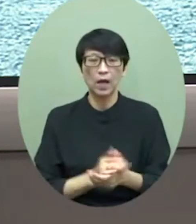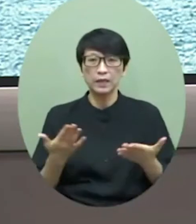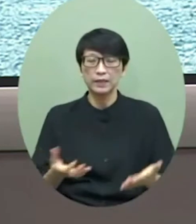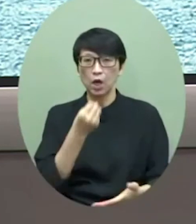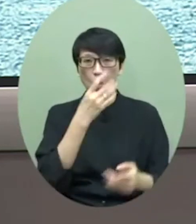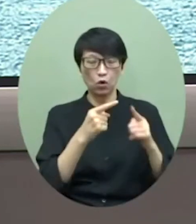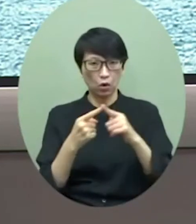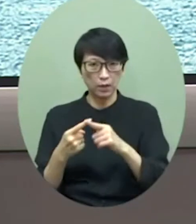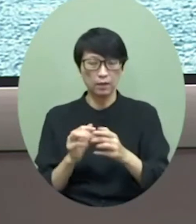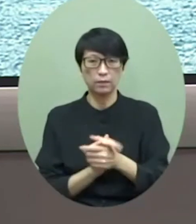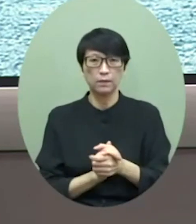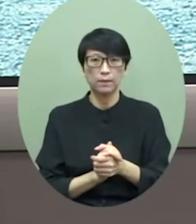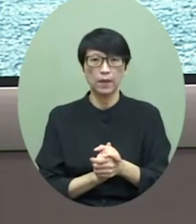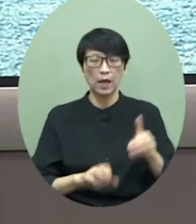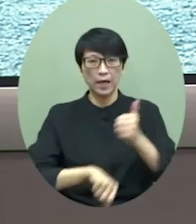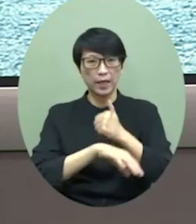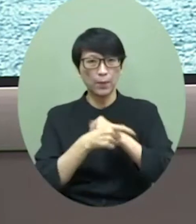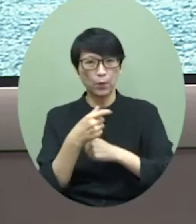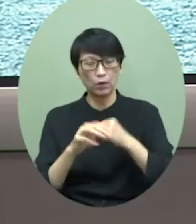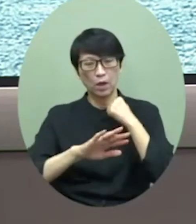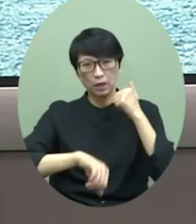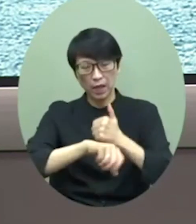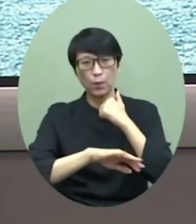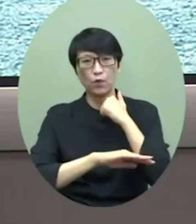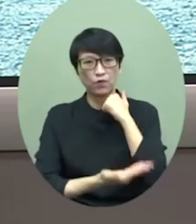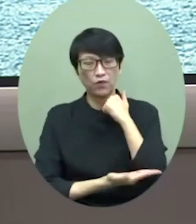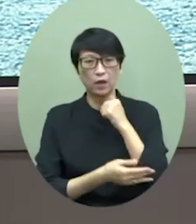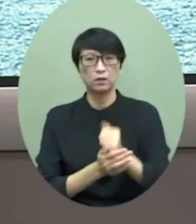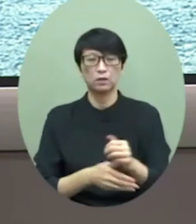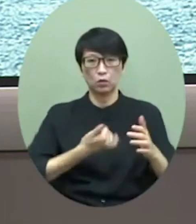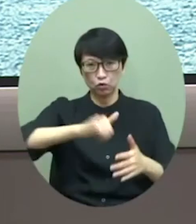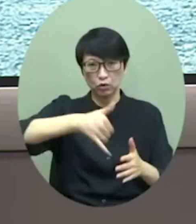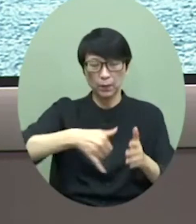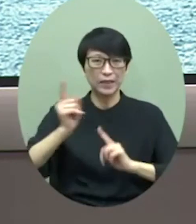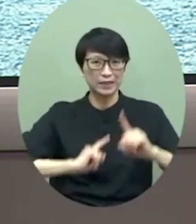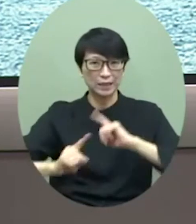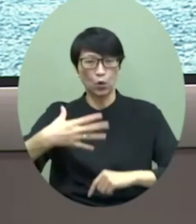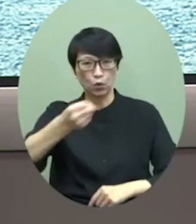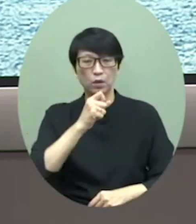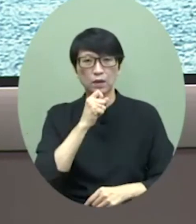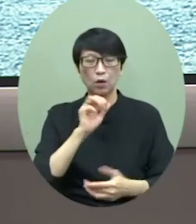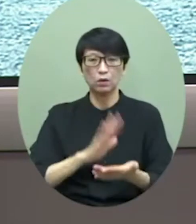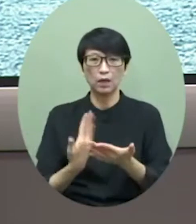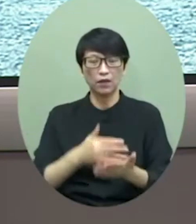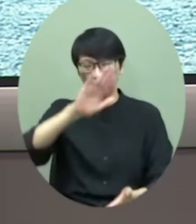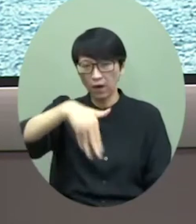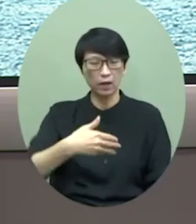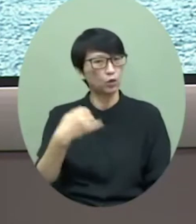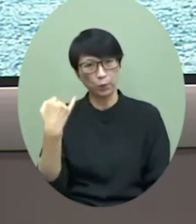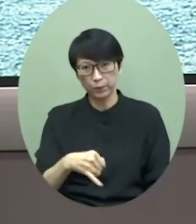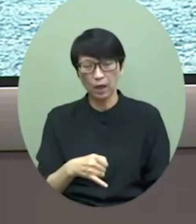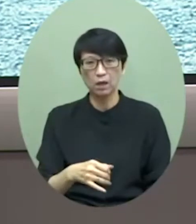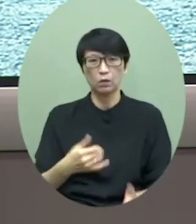room to reduce the number of arrivals and departures, unless we are saying that we